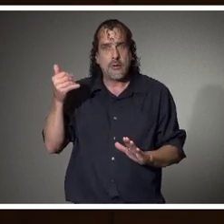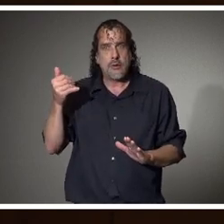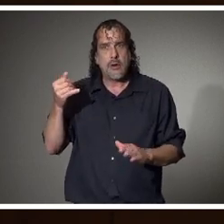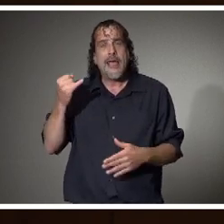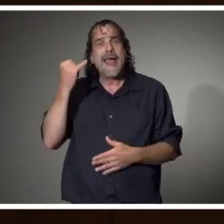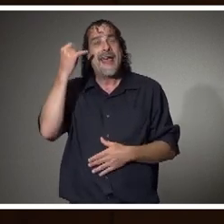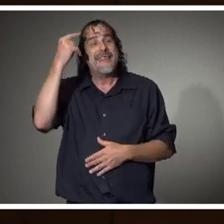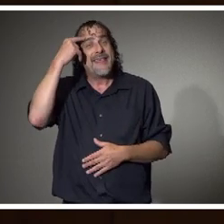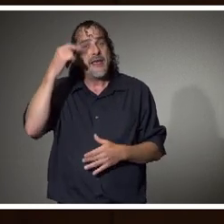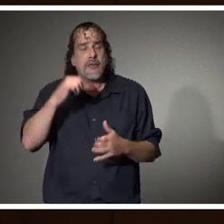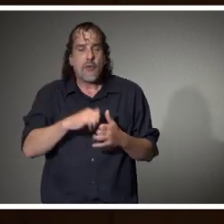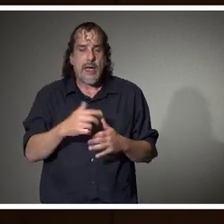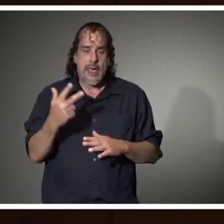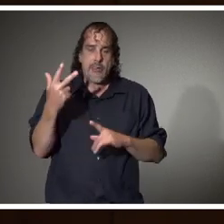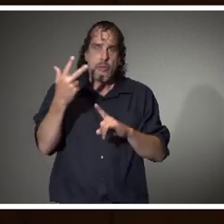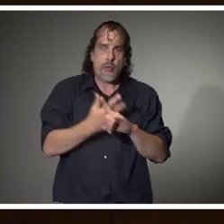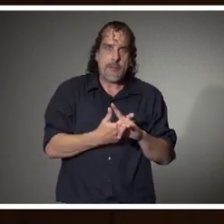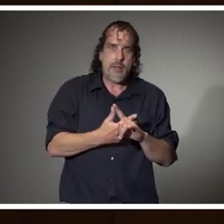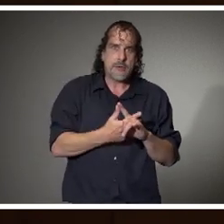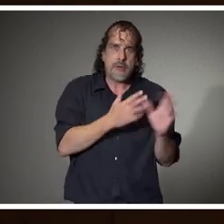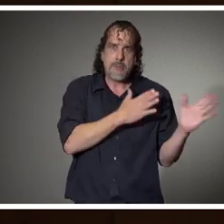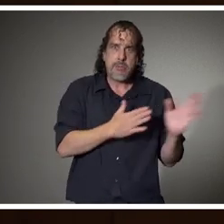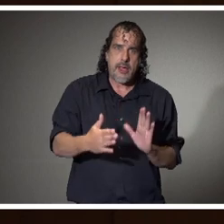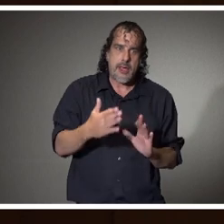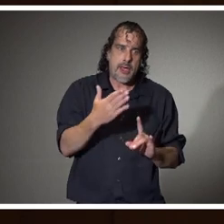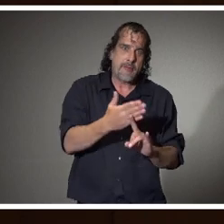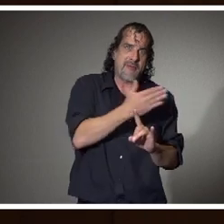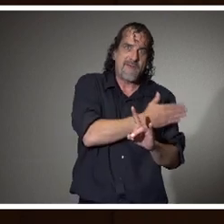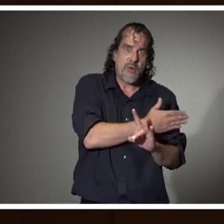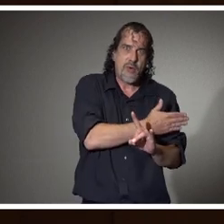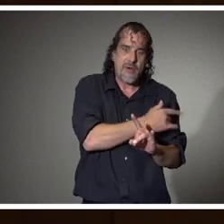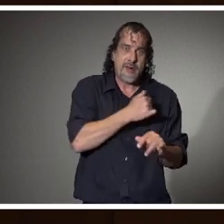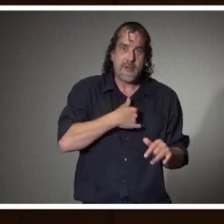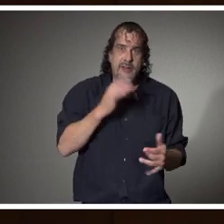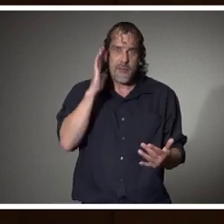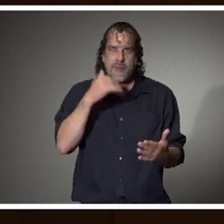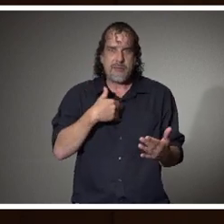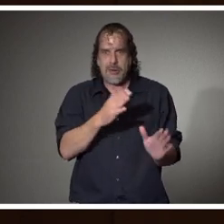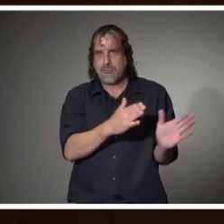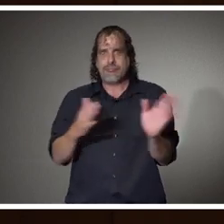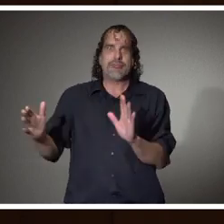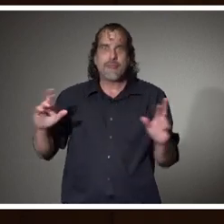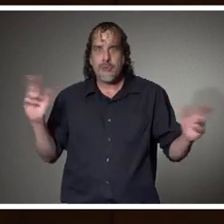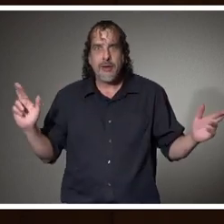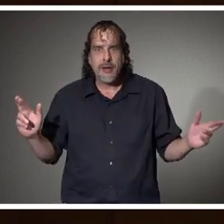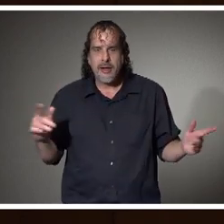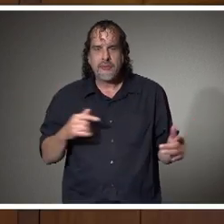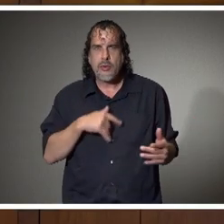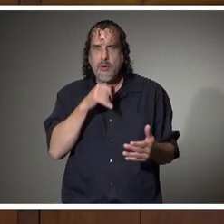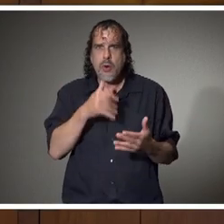you had 3 months of lead time on coming into this, how much better it'd be. So we won't waste that time.